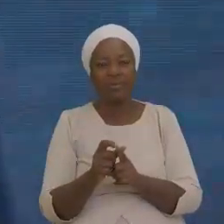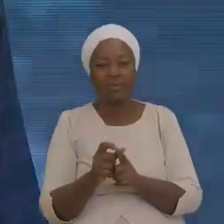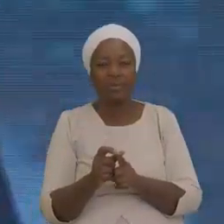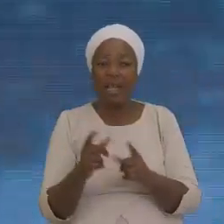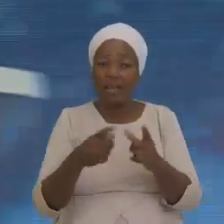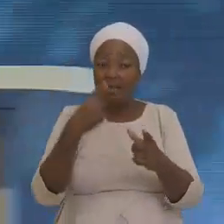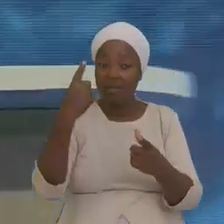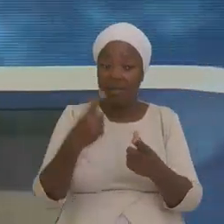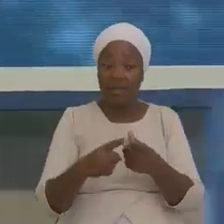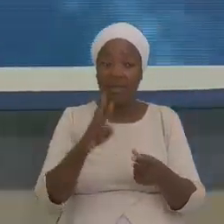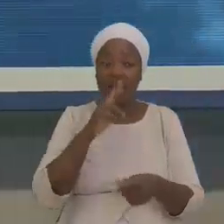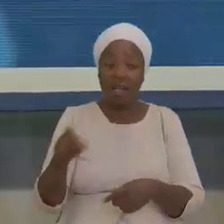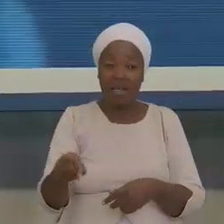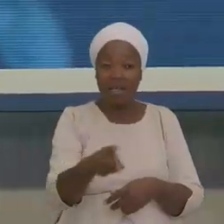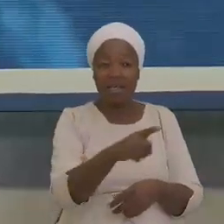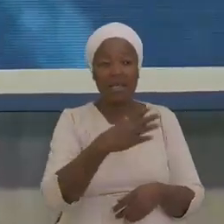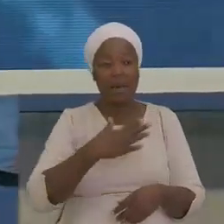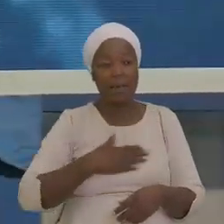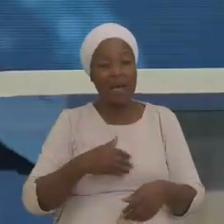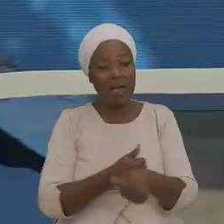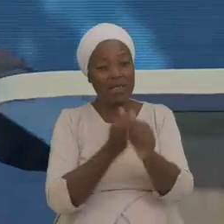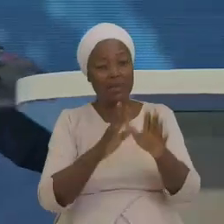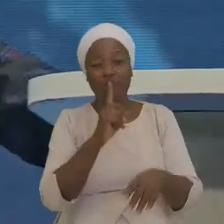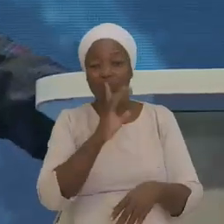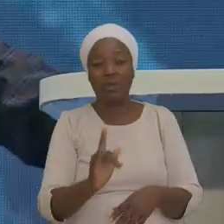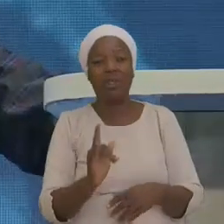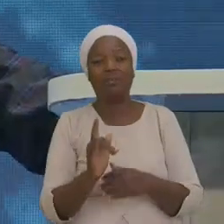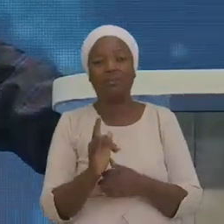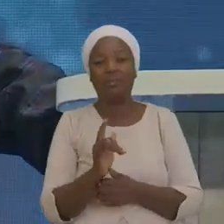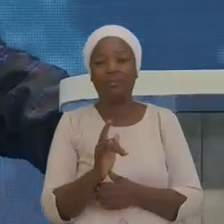then are ye my disciples indeed.